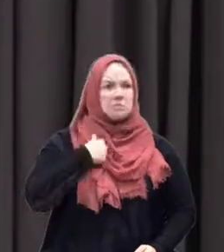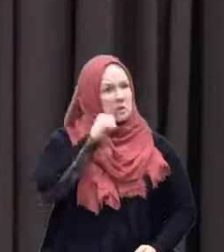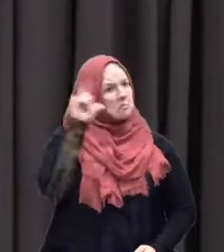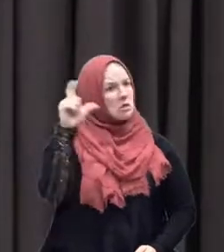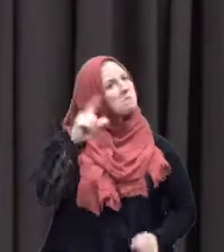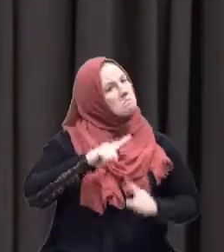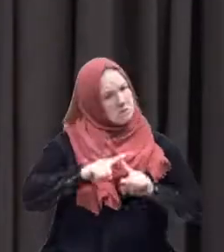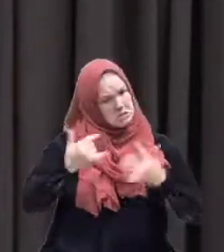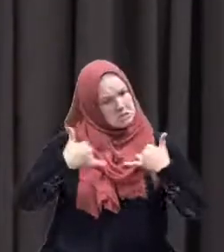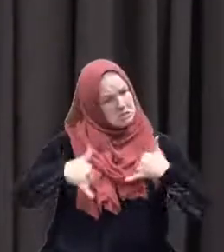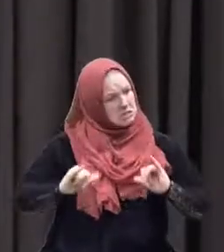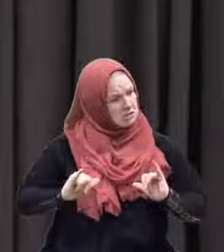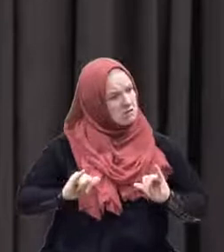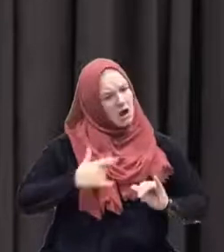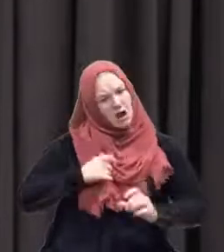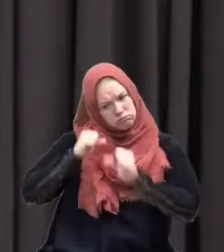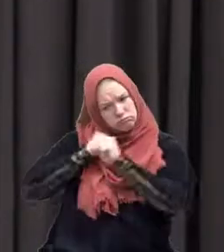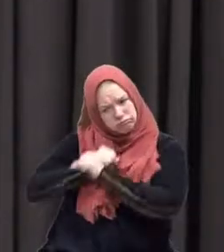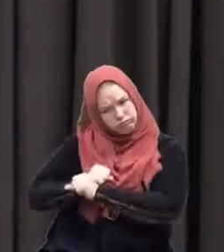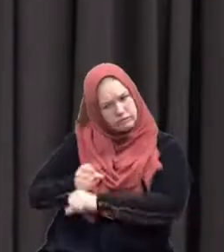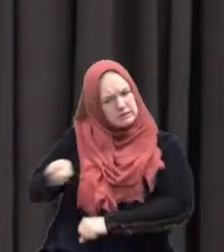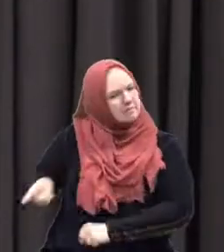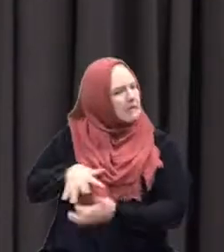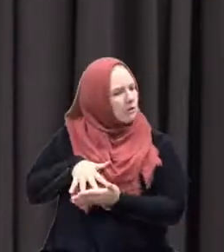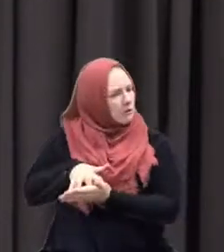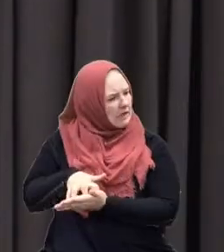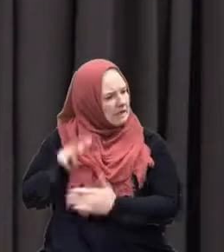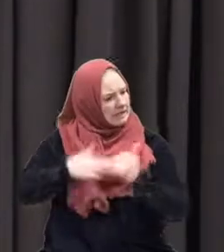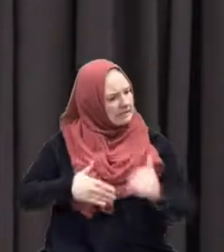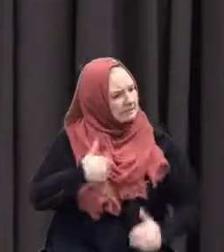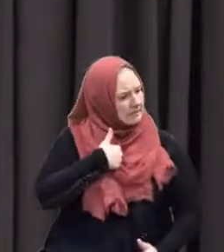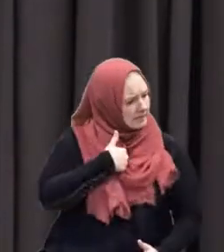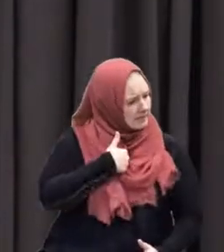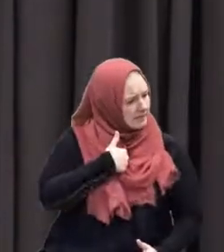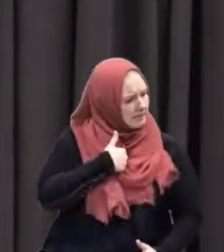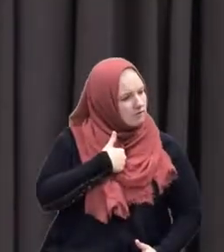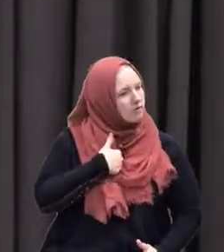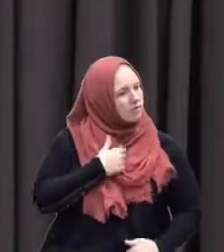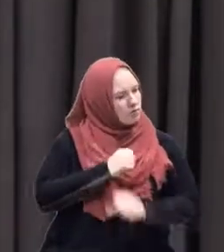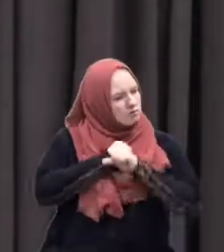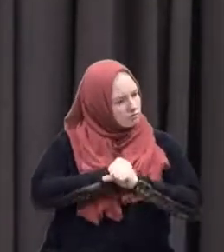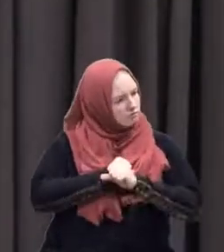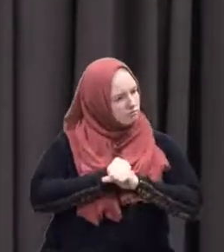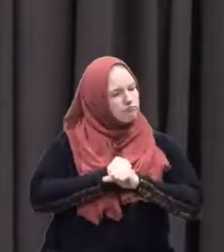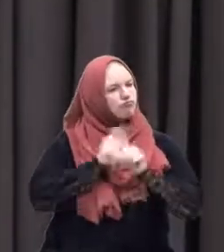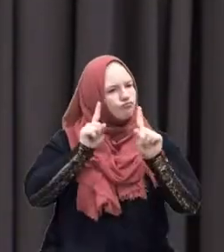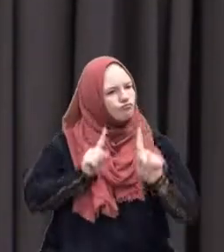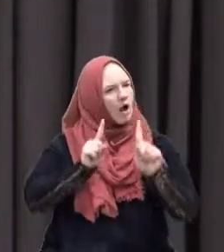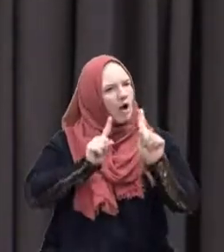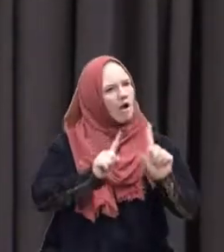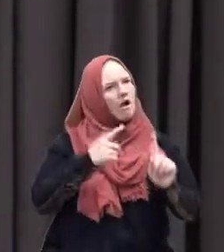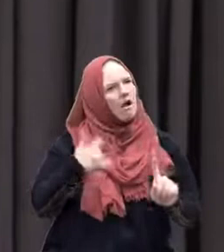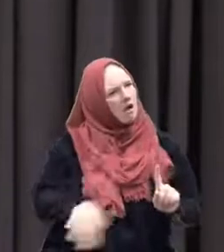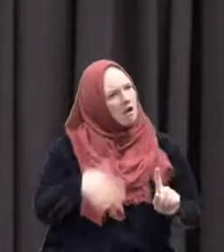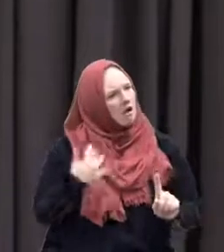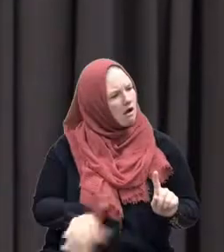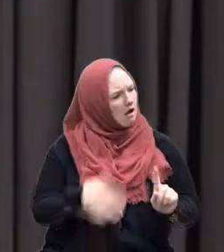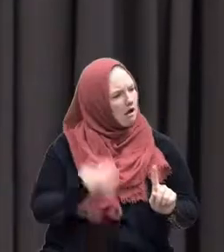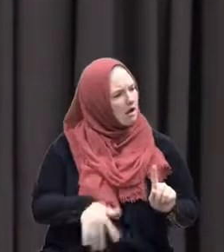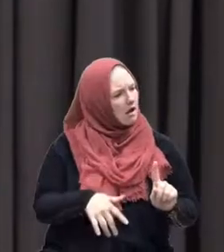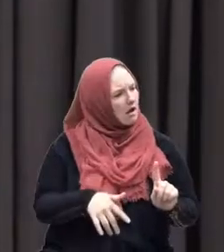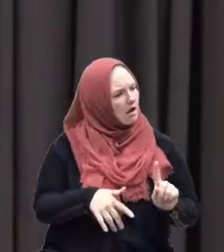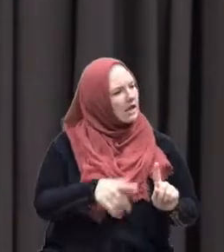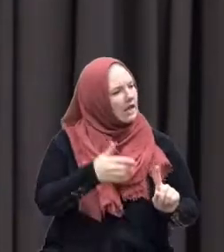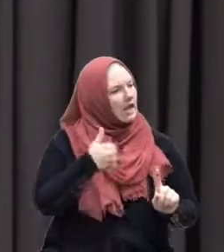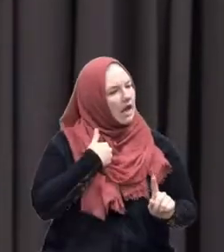have to stand up. Amazing. For these types of manners and attitudes, Allah